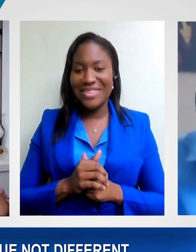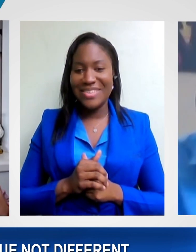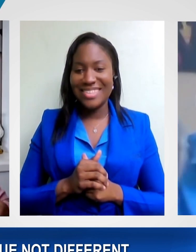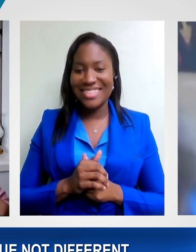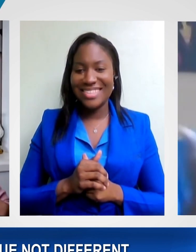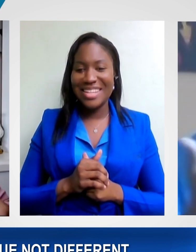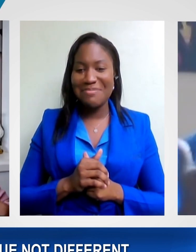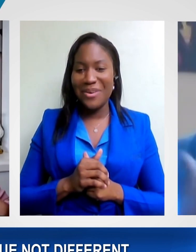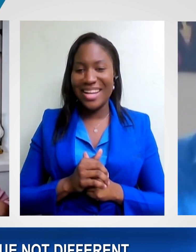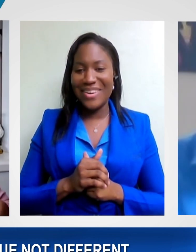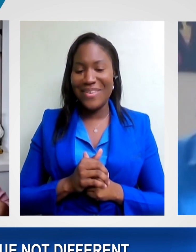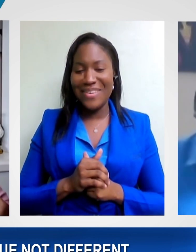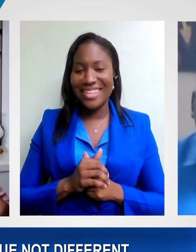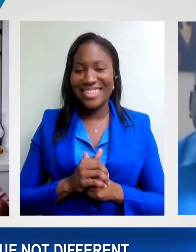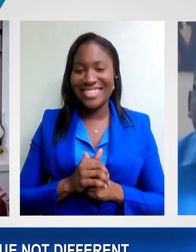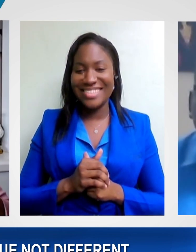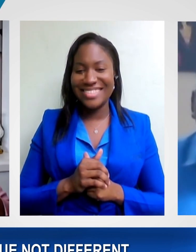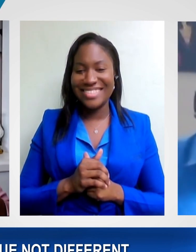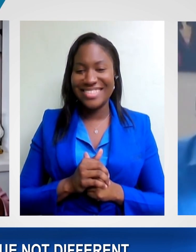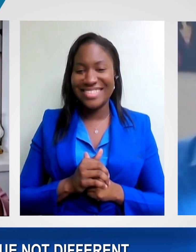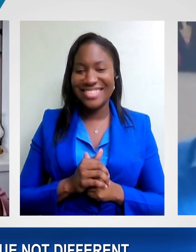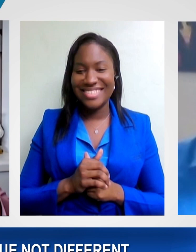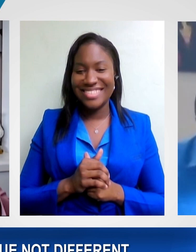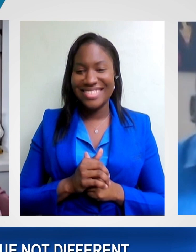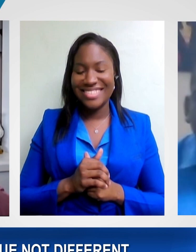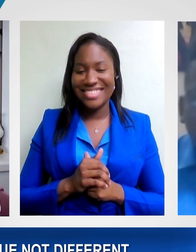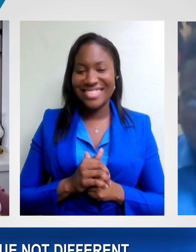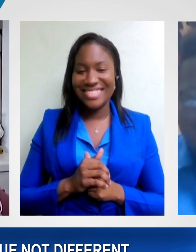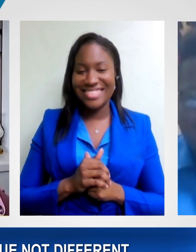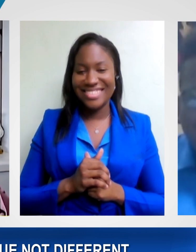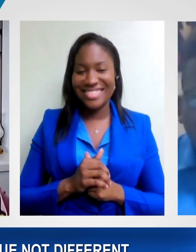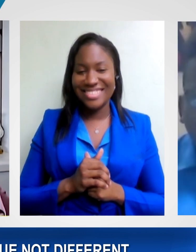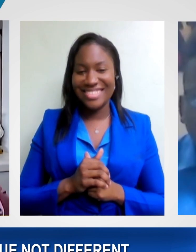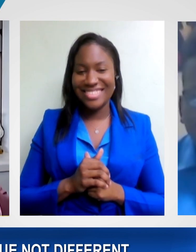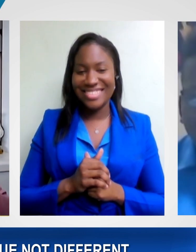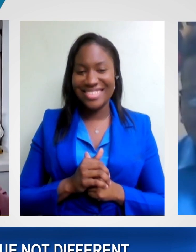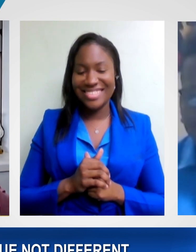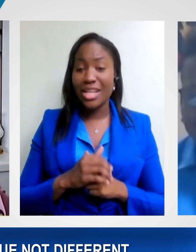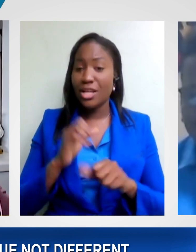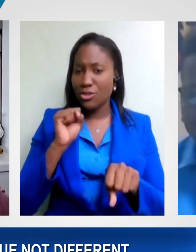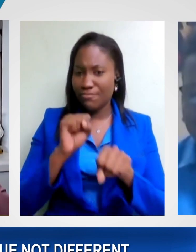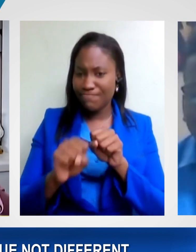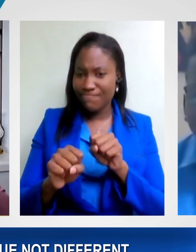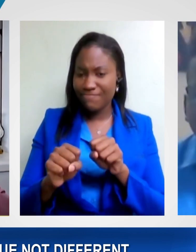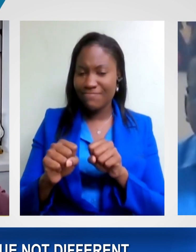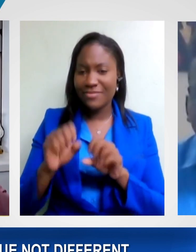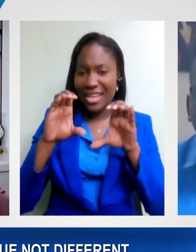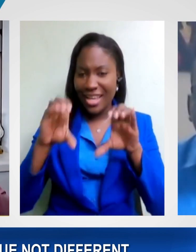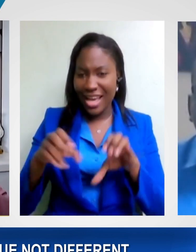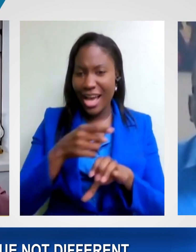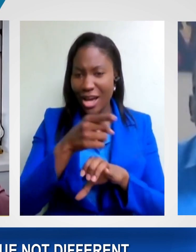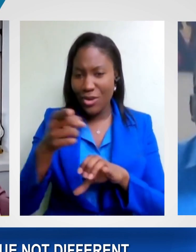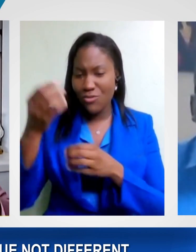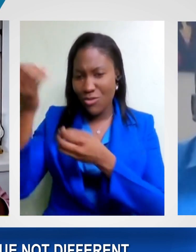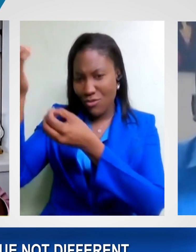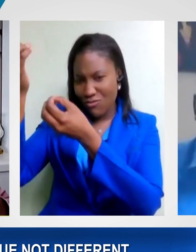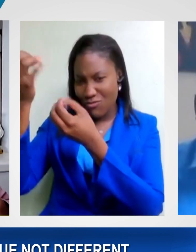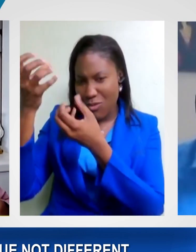Hello, good morning all. So can you tell me who is Camp